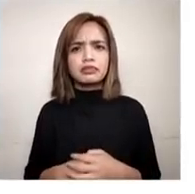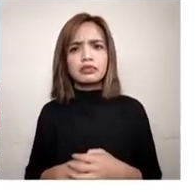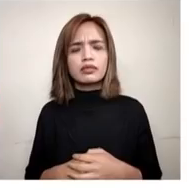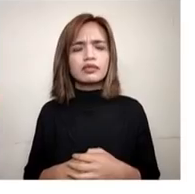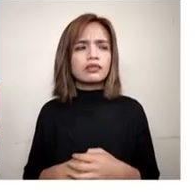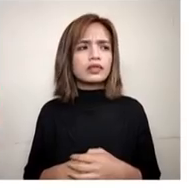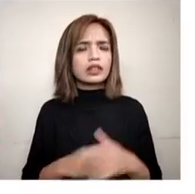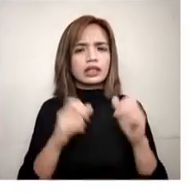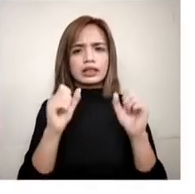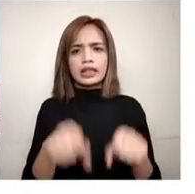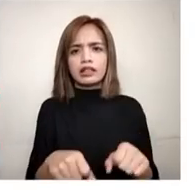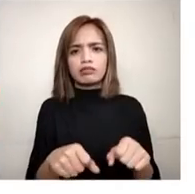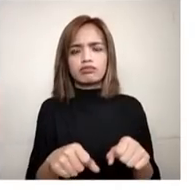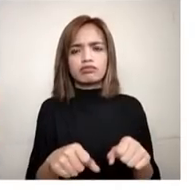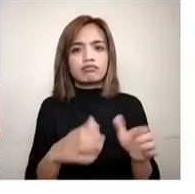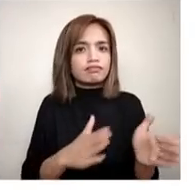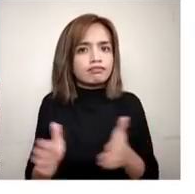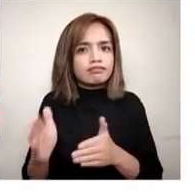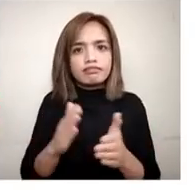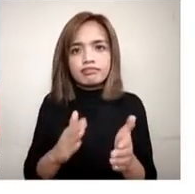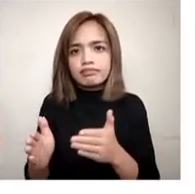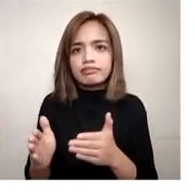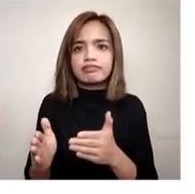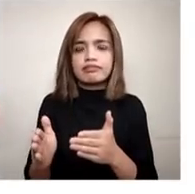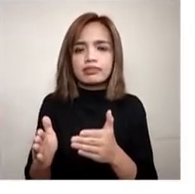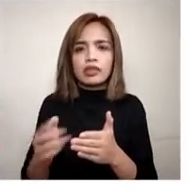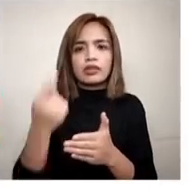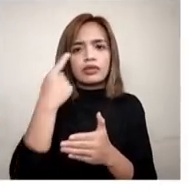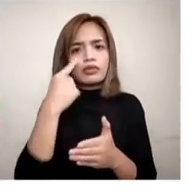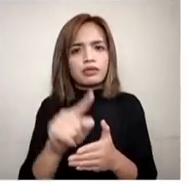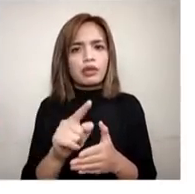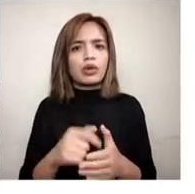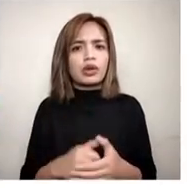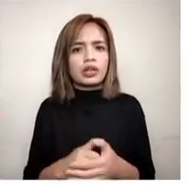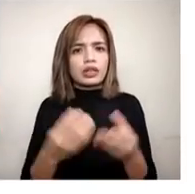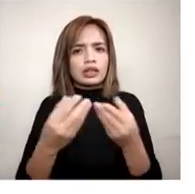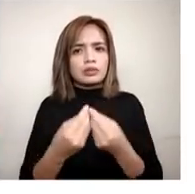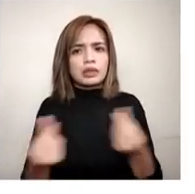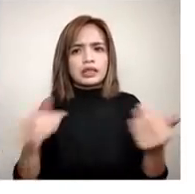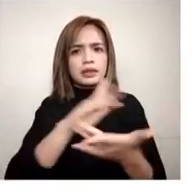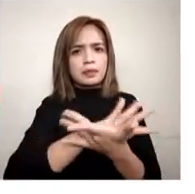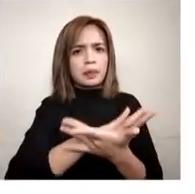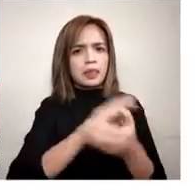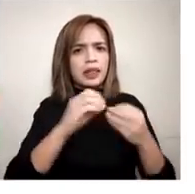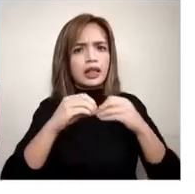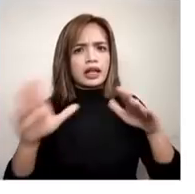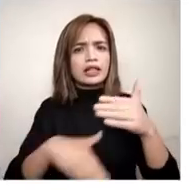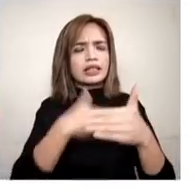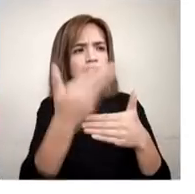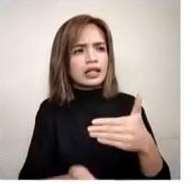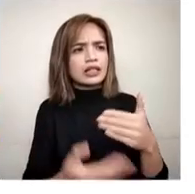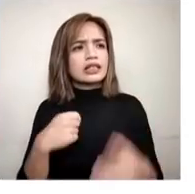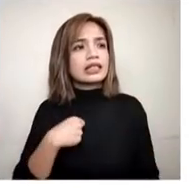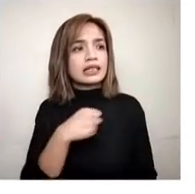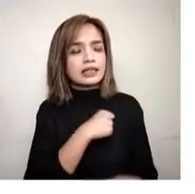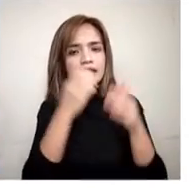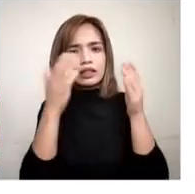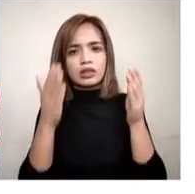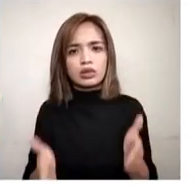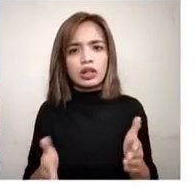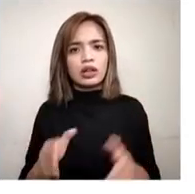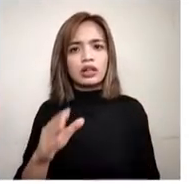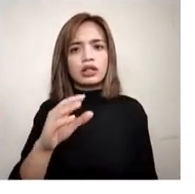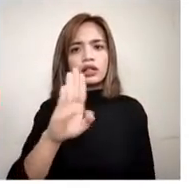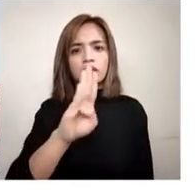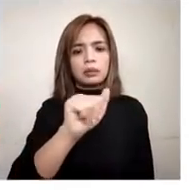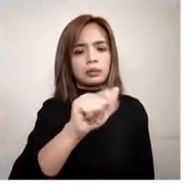map out the blueprint for our exit out of this pandemic. And then you have Senators De La Rosa